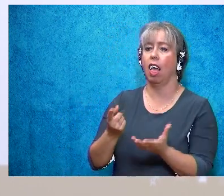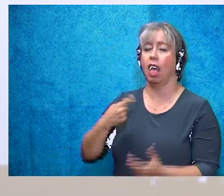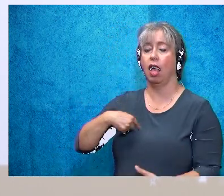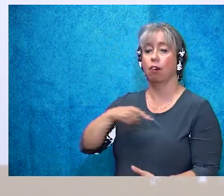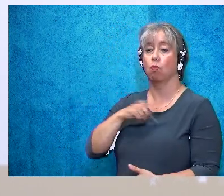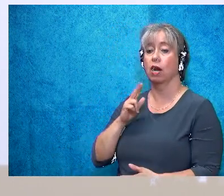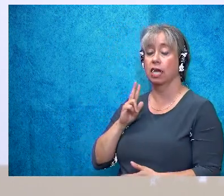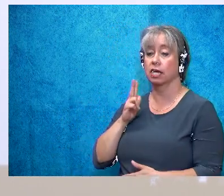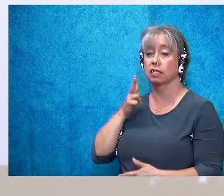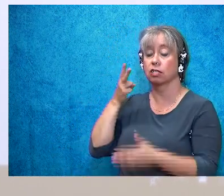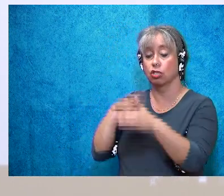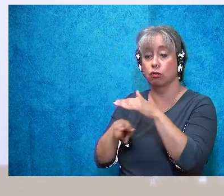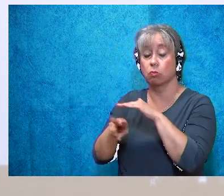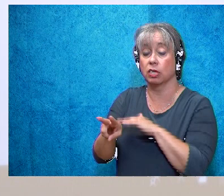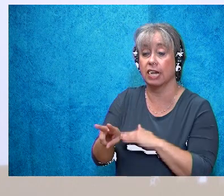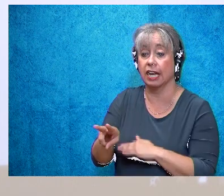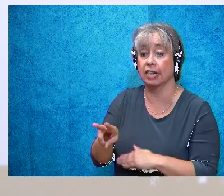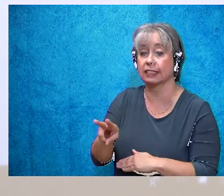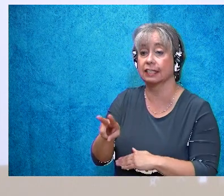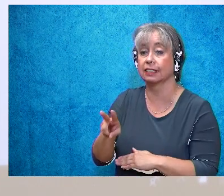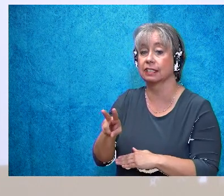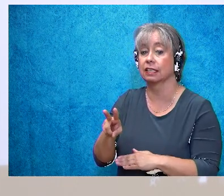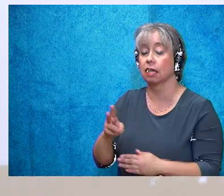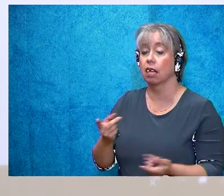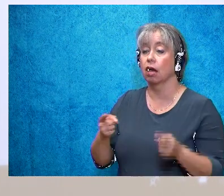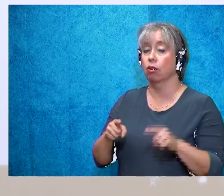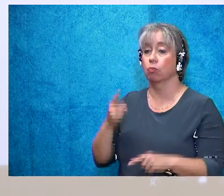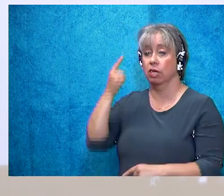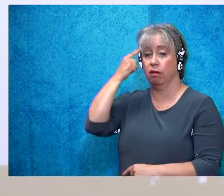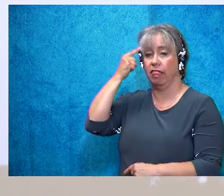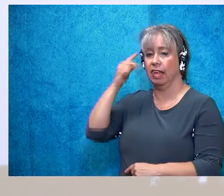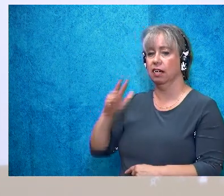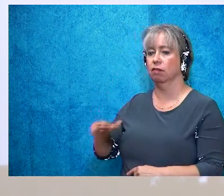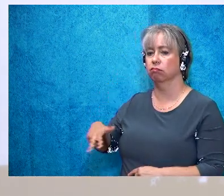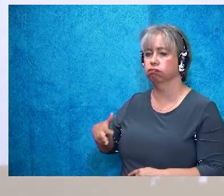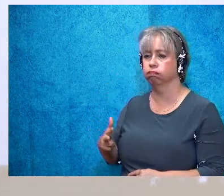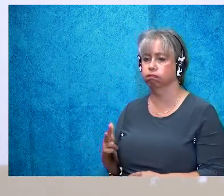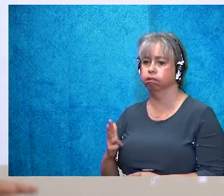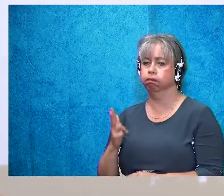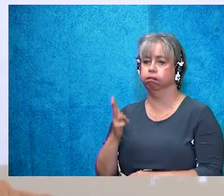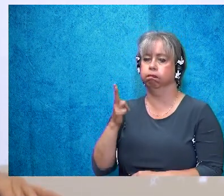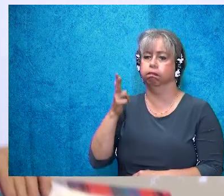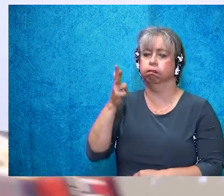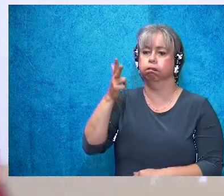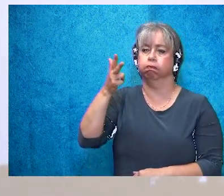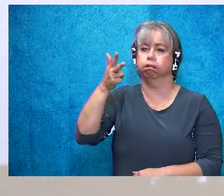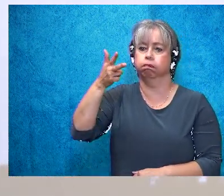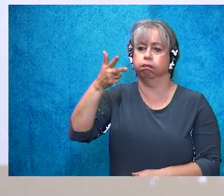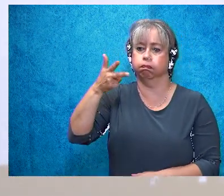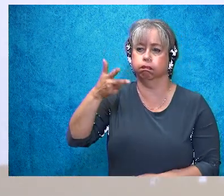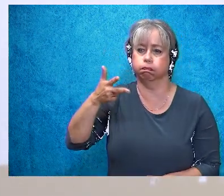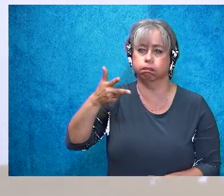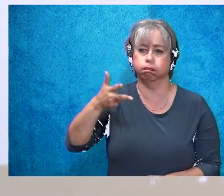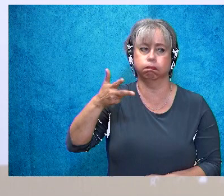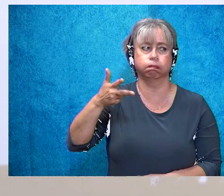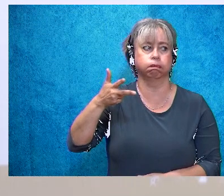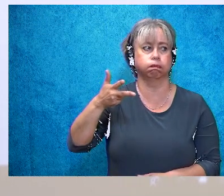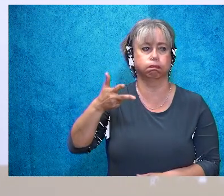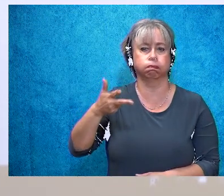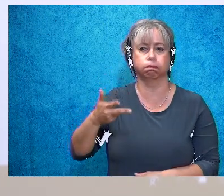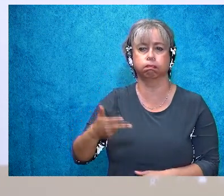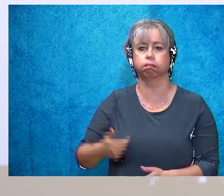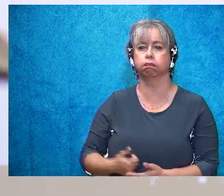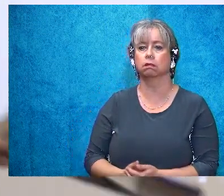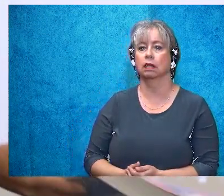up to the top of the hill. Now, if we think about gravitational potential energy and height, going back to my book, the higher